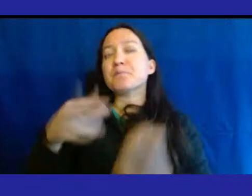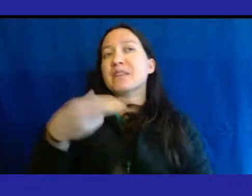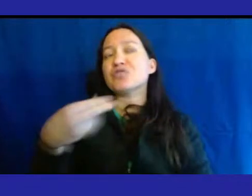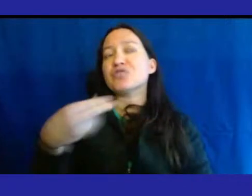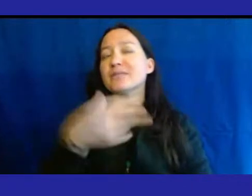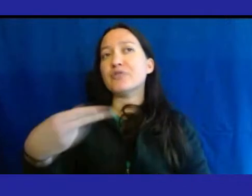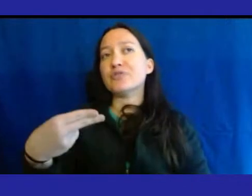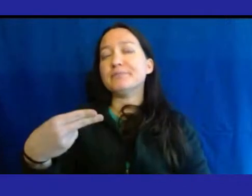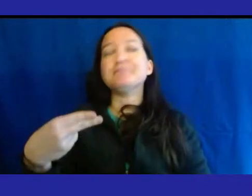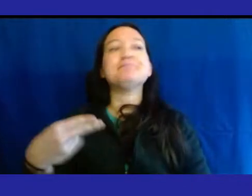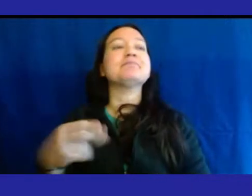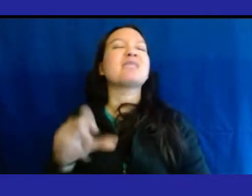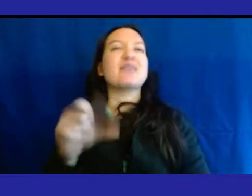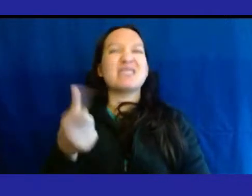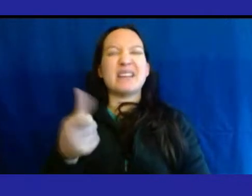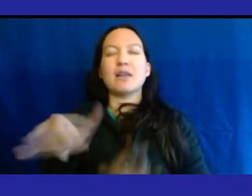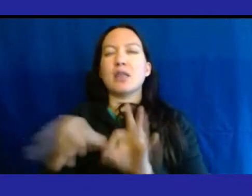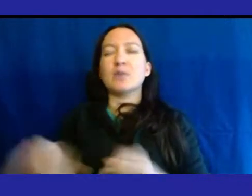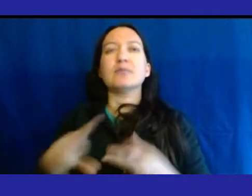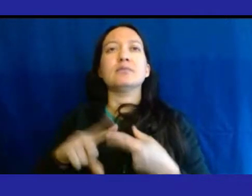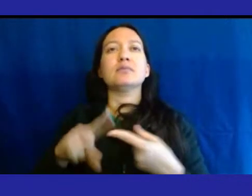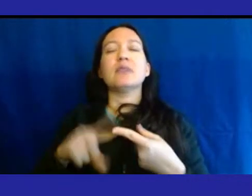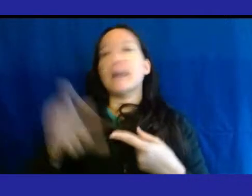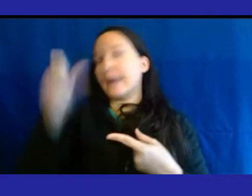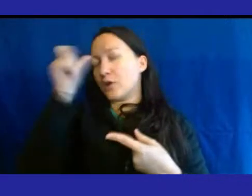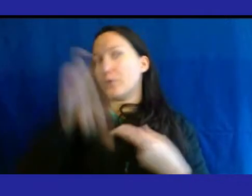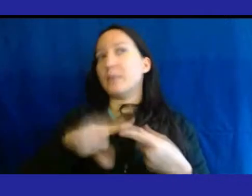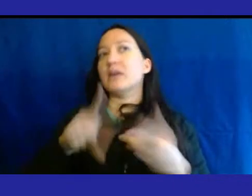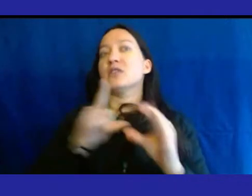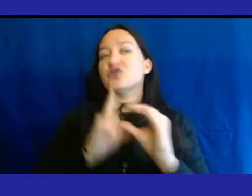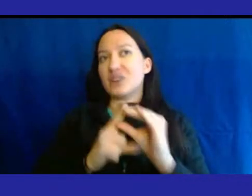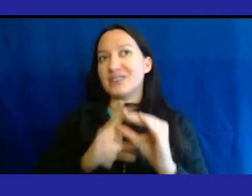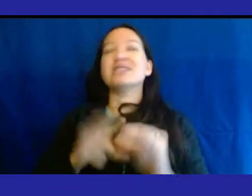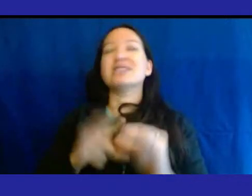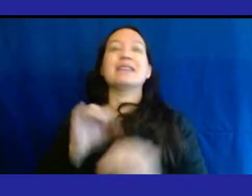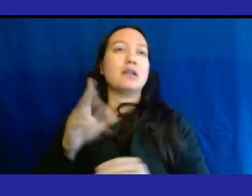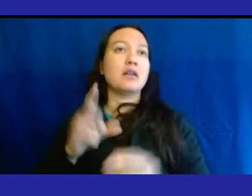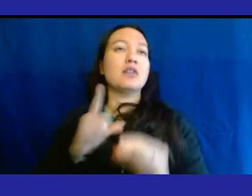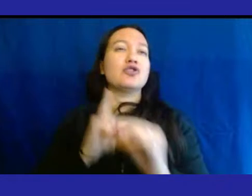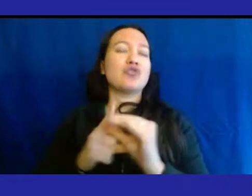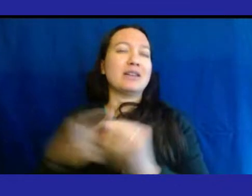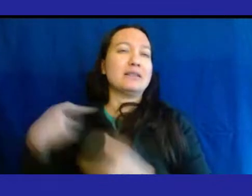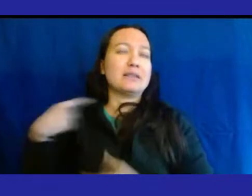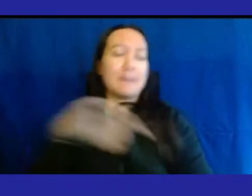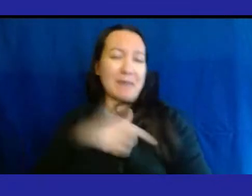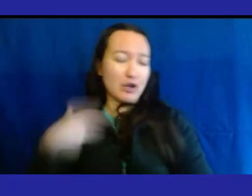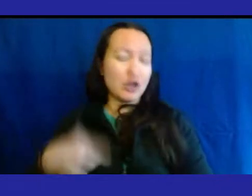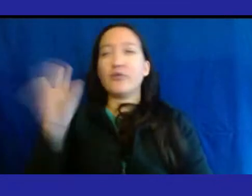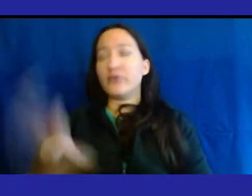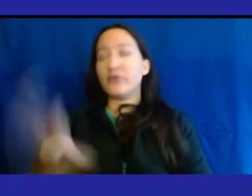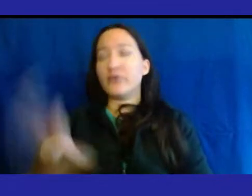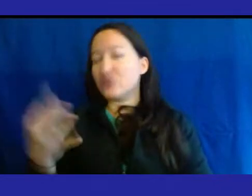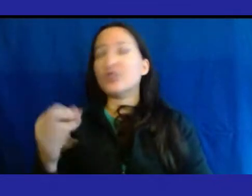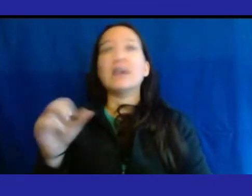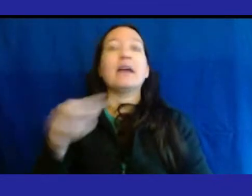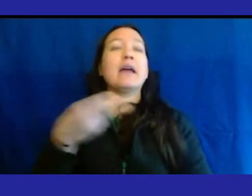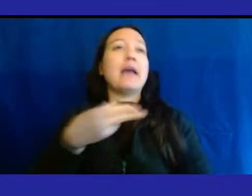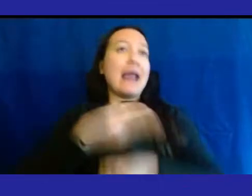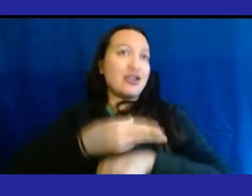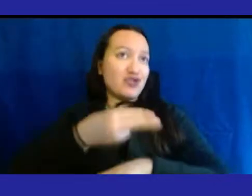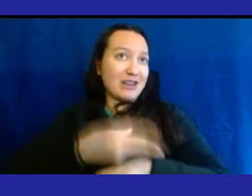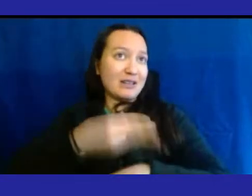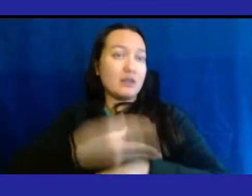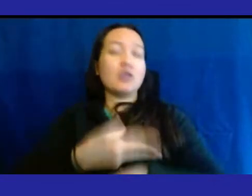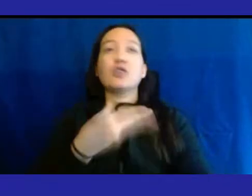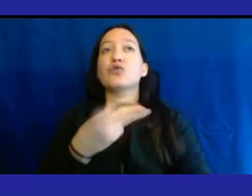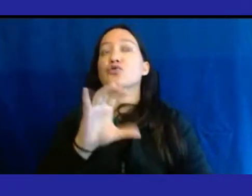10 languages: Arabic, Bangla, Chinese Cantonese, Chinese Mandarin, French, Haitian